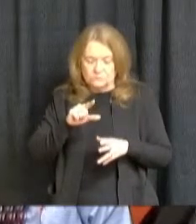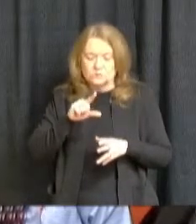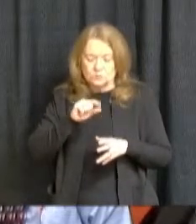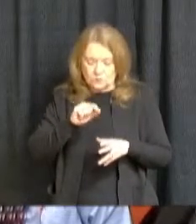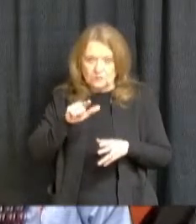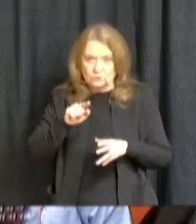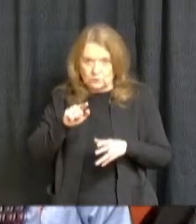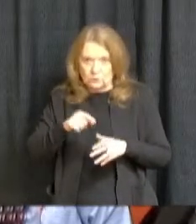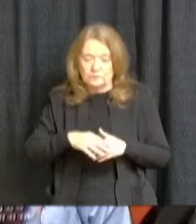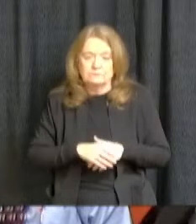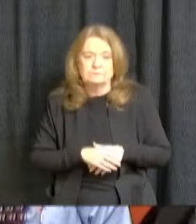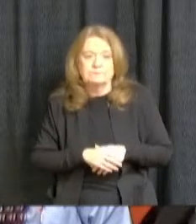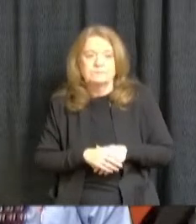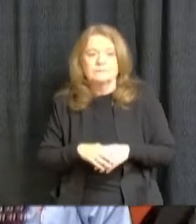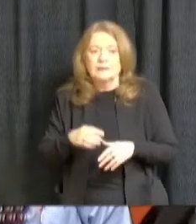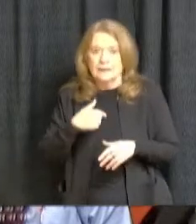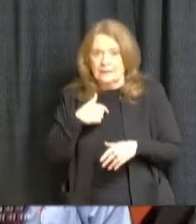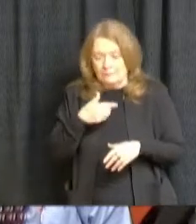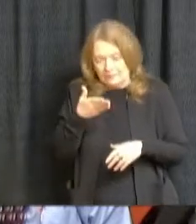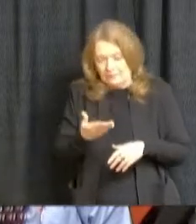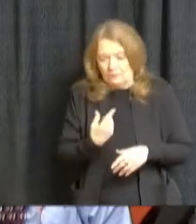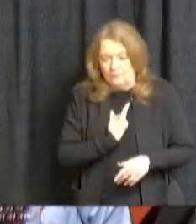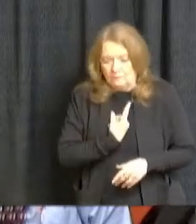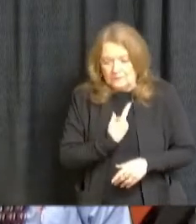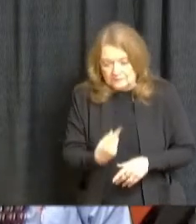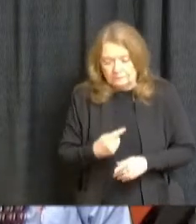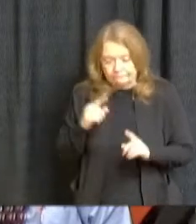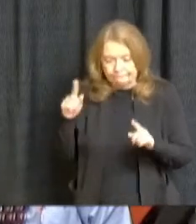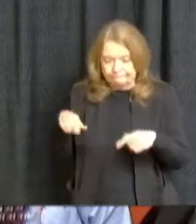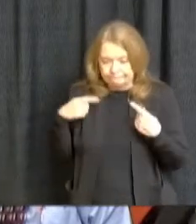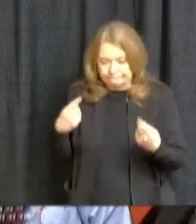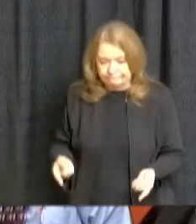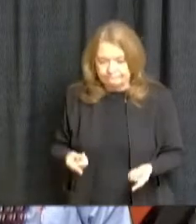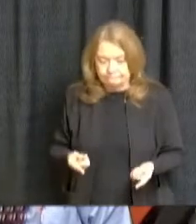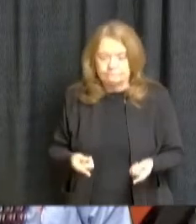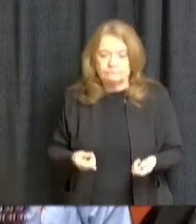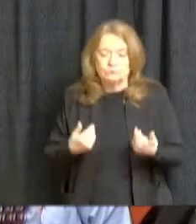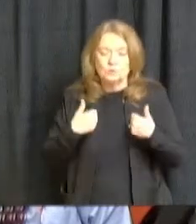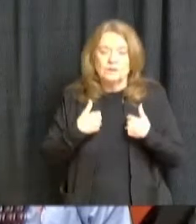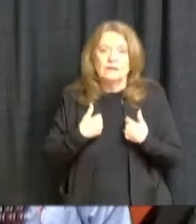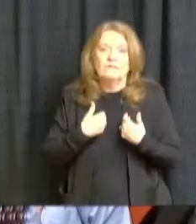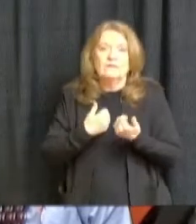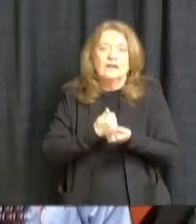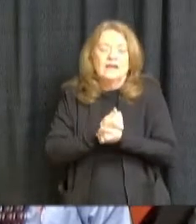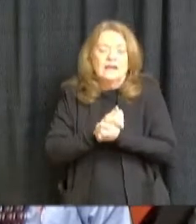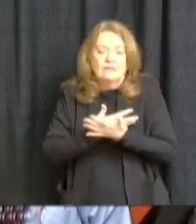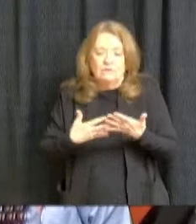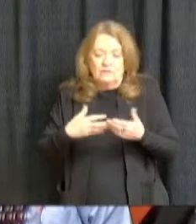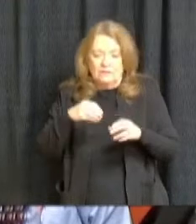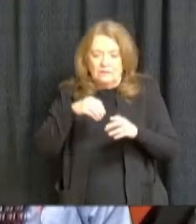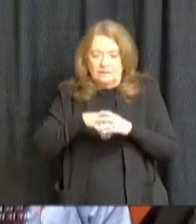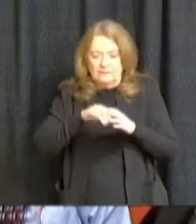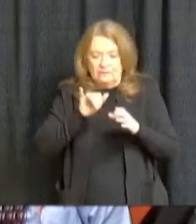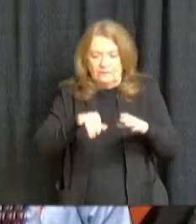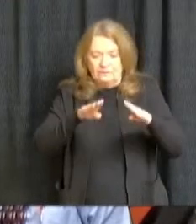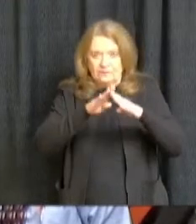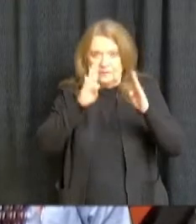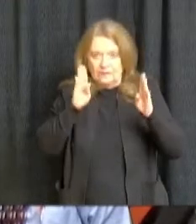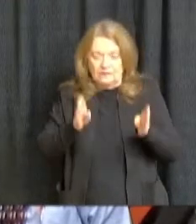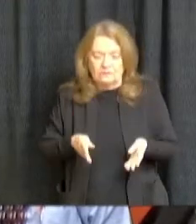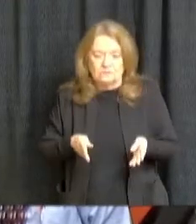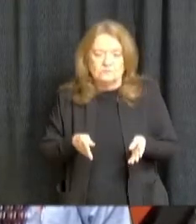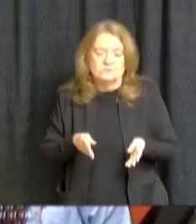2021. And I've been there by myself since. We have everything in that house